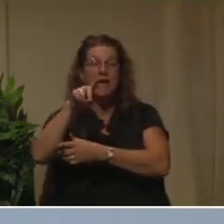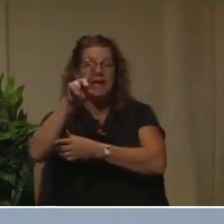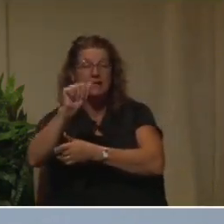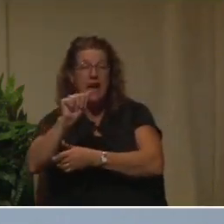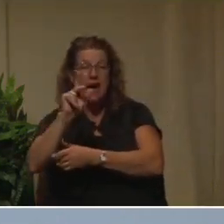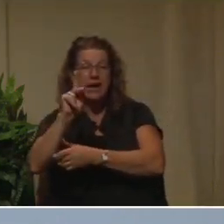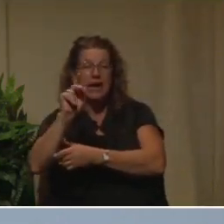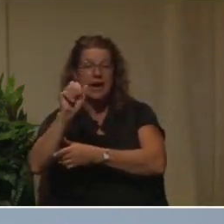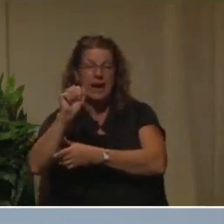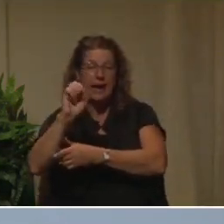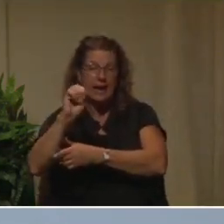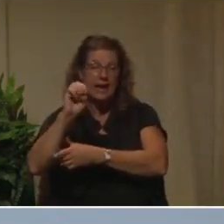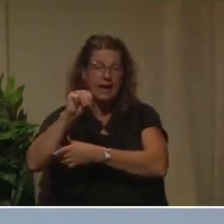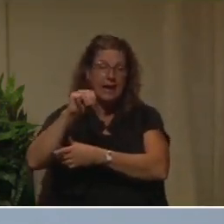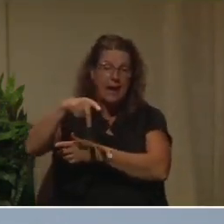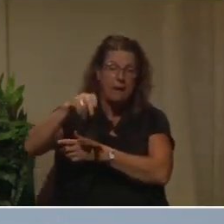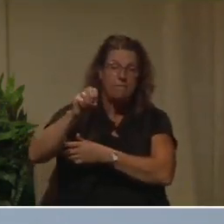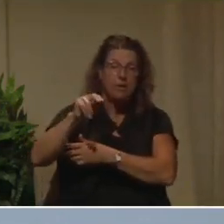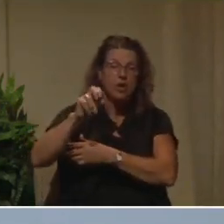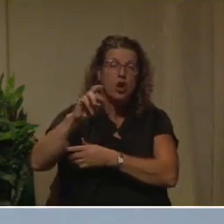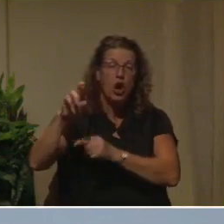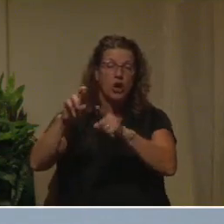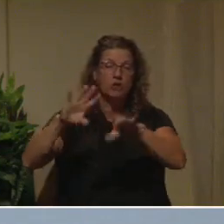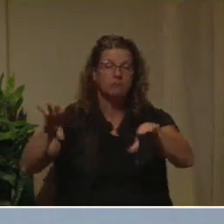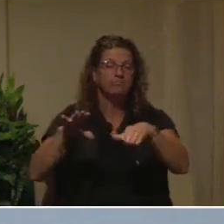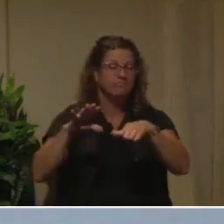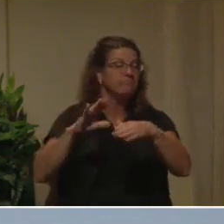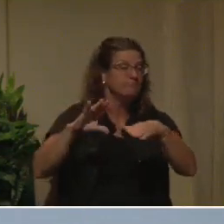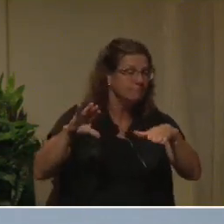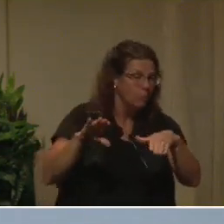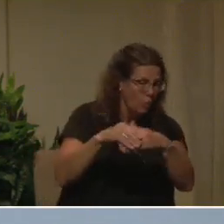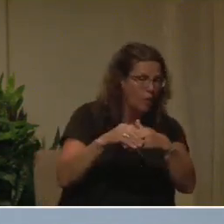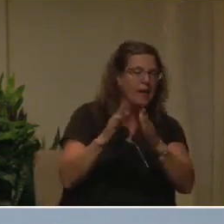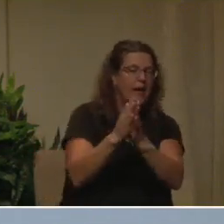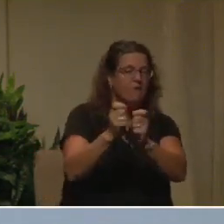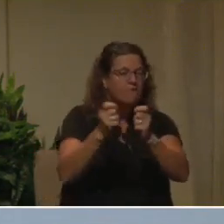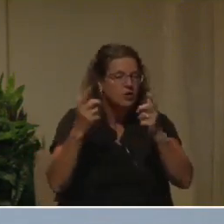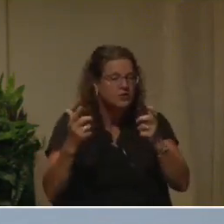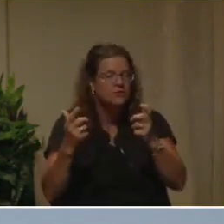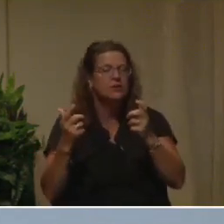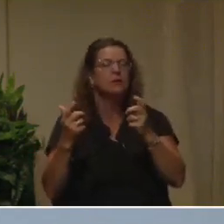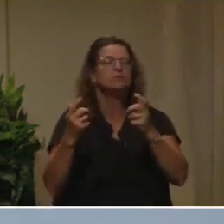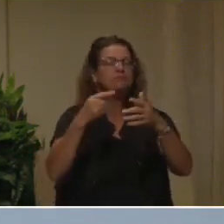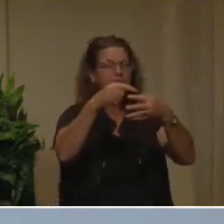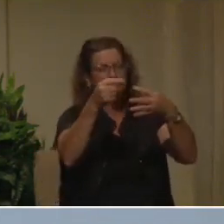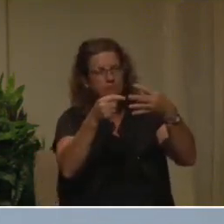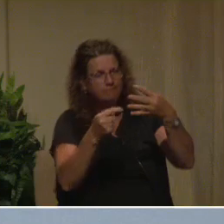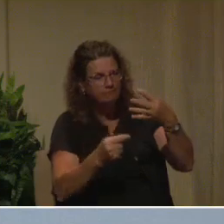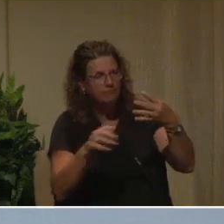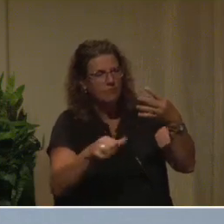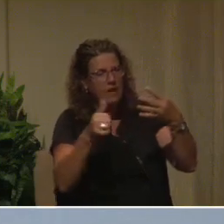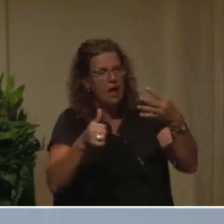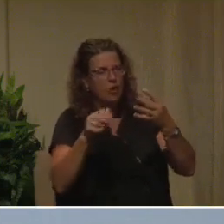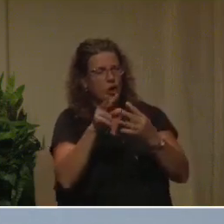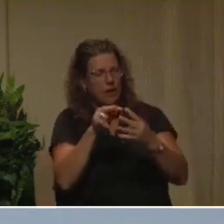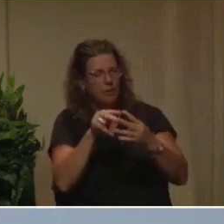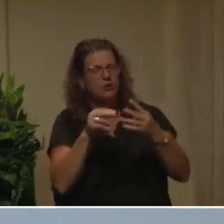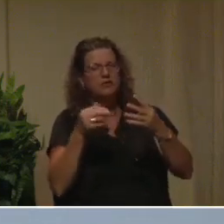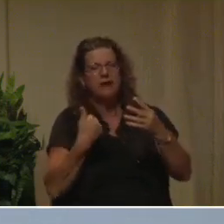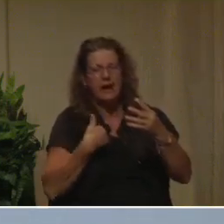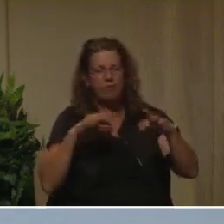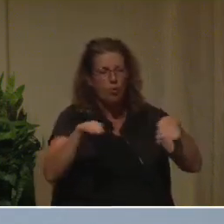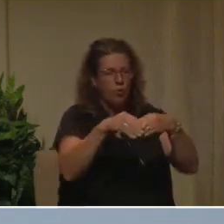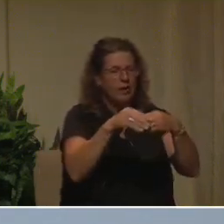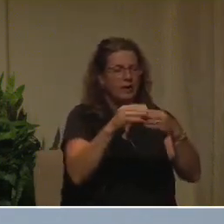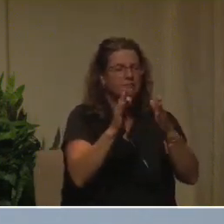anniversary today. Jim and Karen Wanamaker, who celebrate 52 this coming Monday. And Matilda